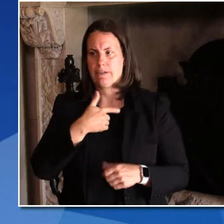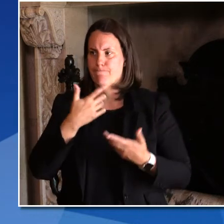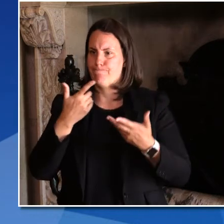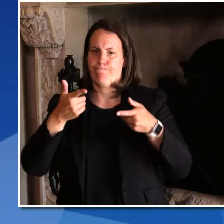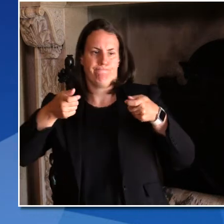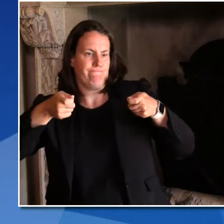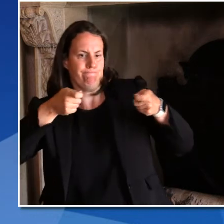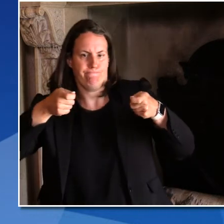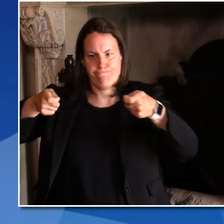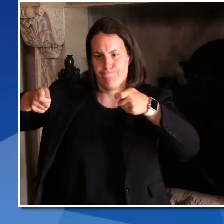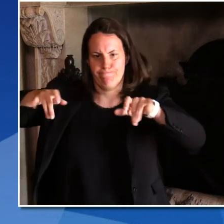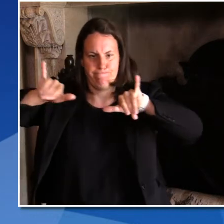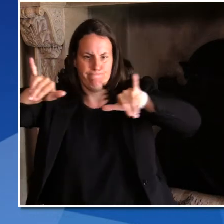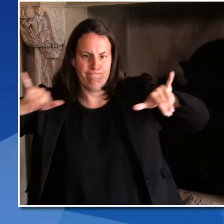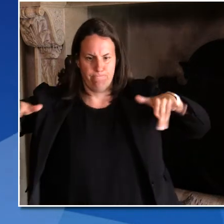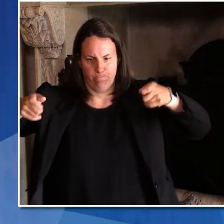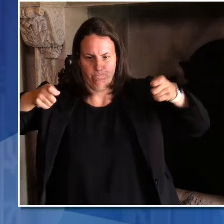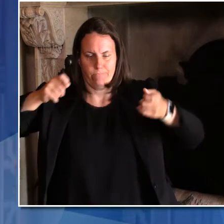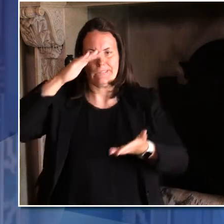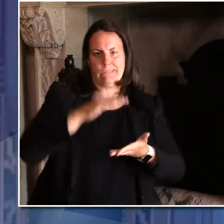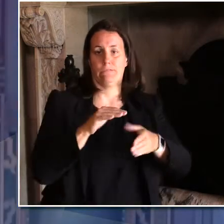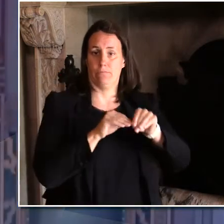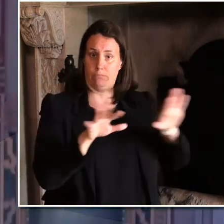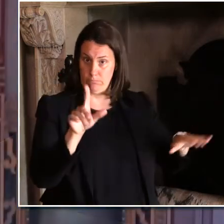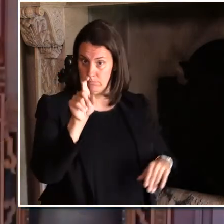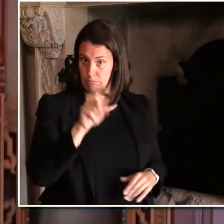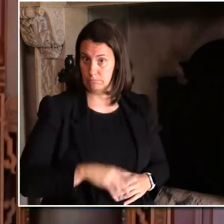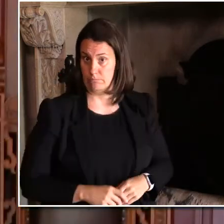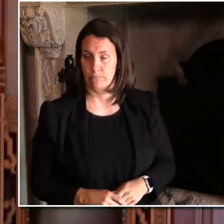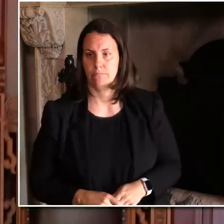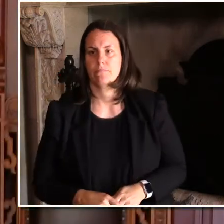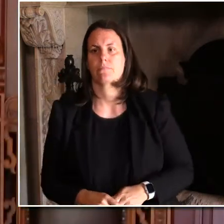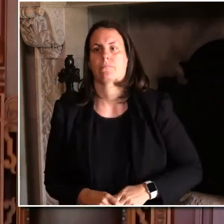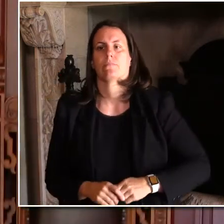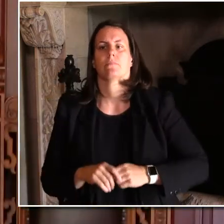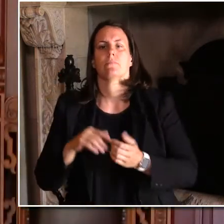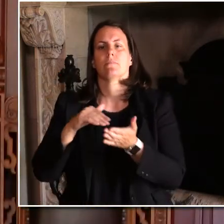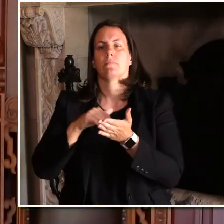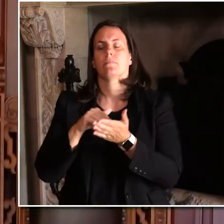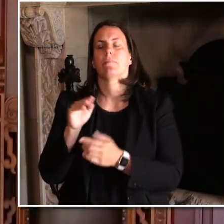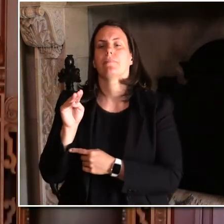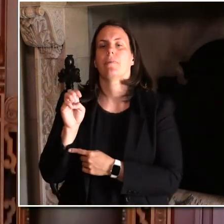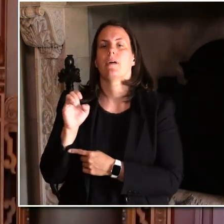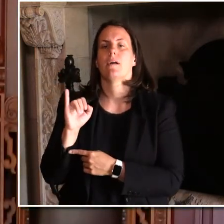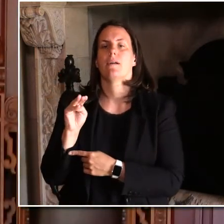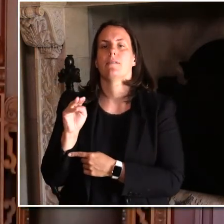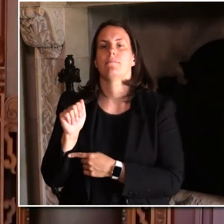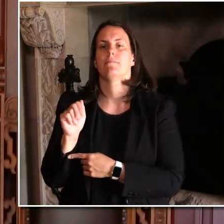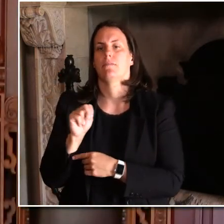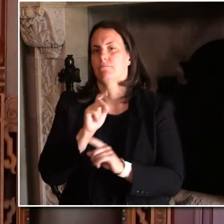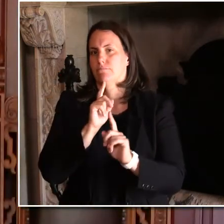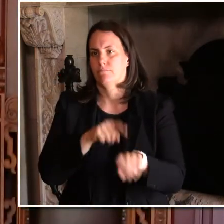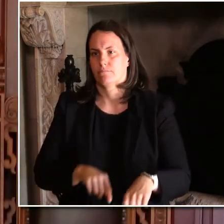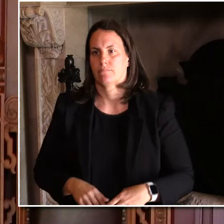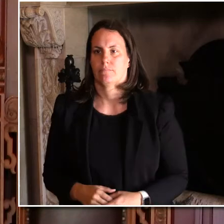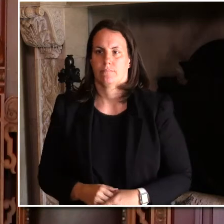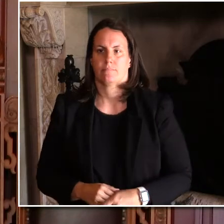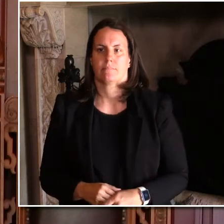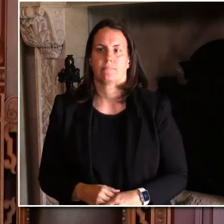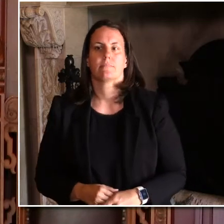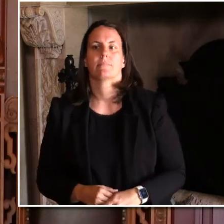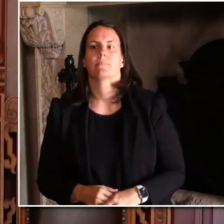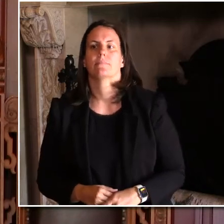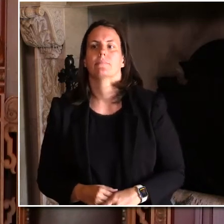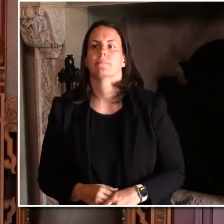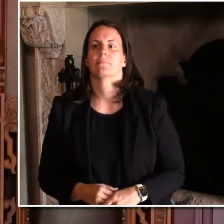Sure, I'll just at least start with the end part there, which is, we're not done until we're highly confident that we have this